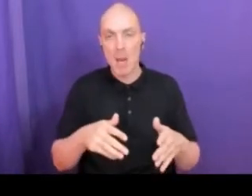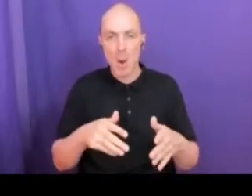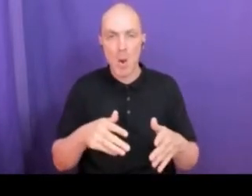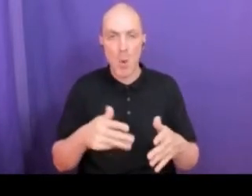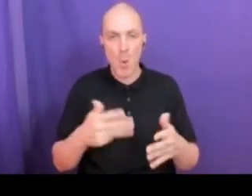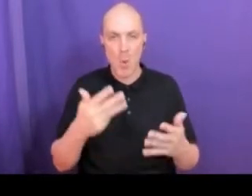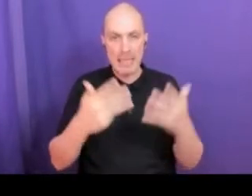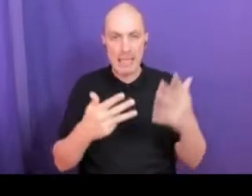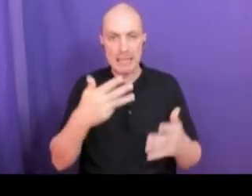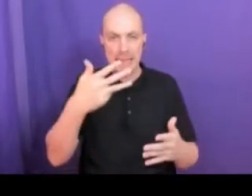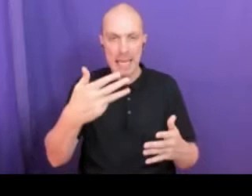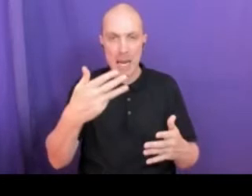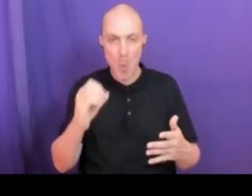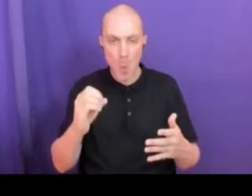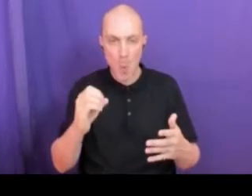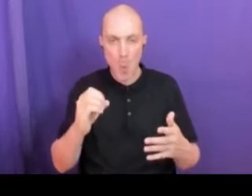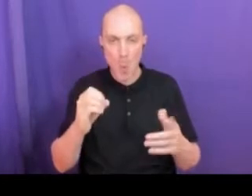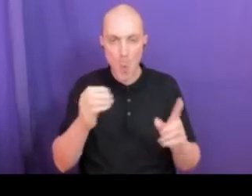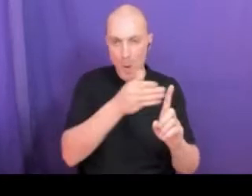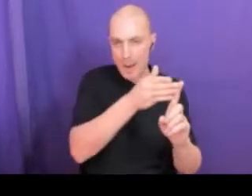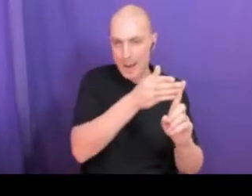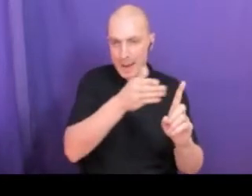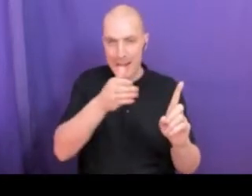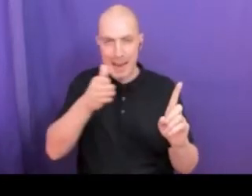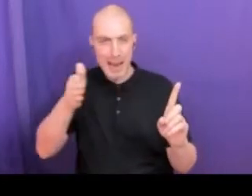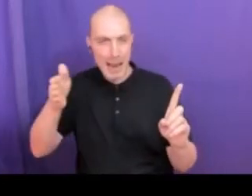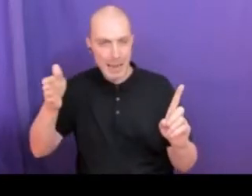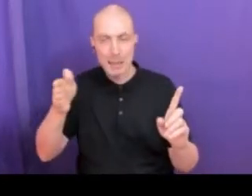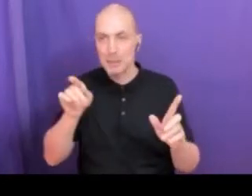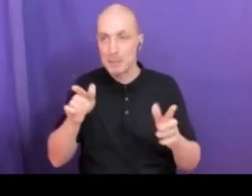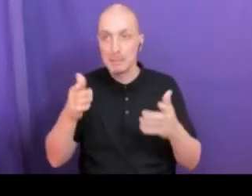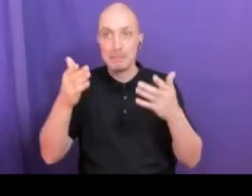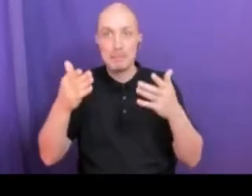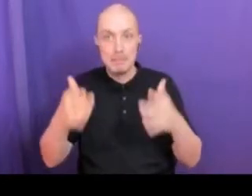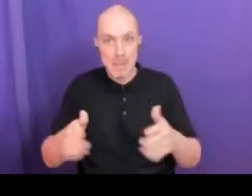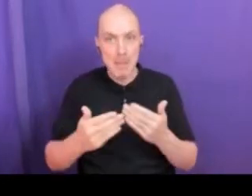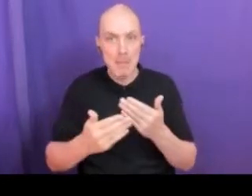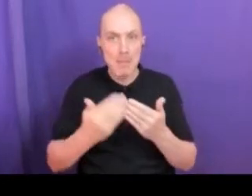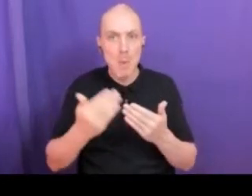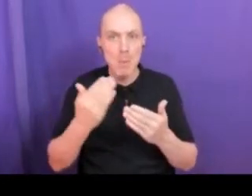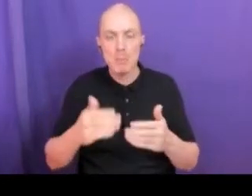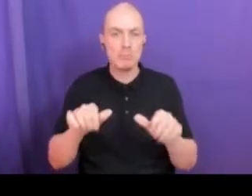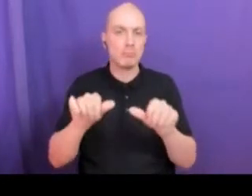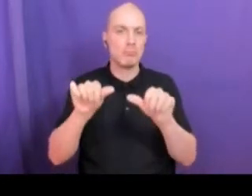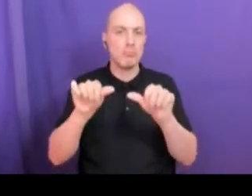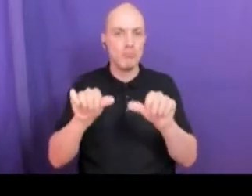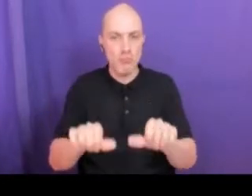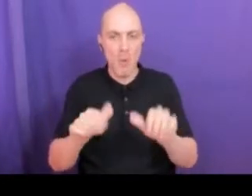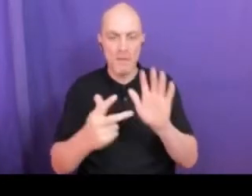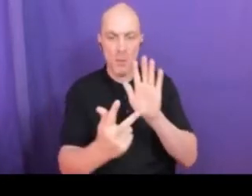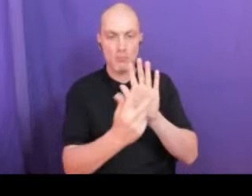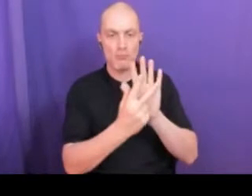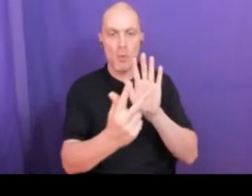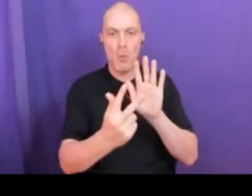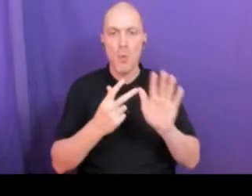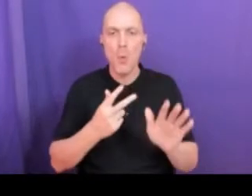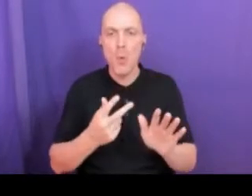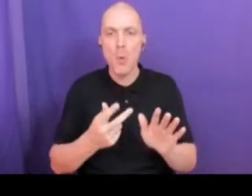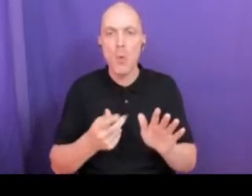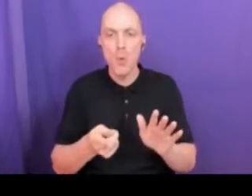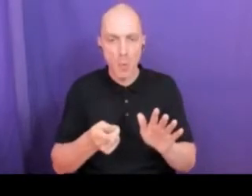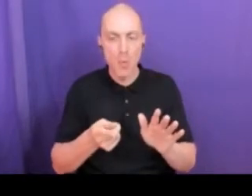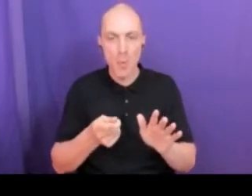the introduction and the approval of medicines that treat cognitive symptoms, so things like acetylcholinesterase inhibitors,